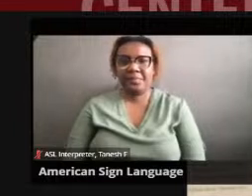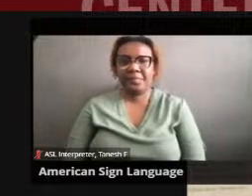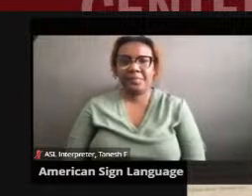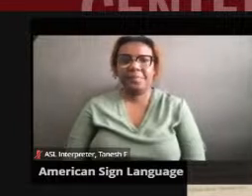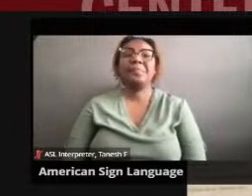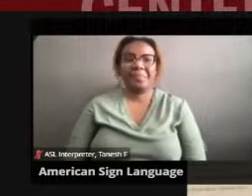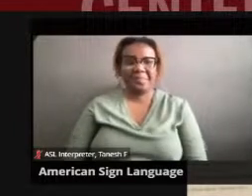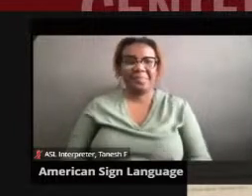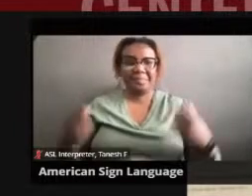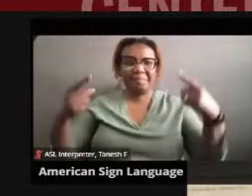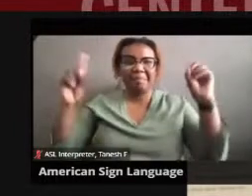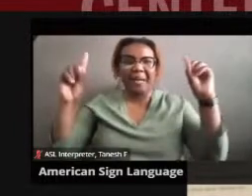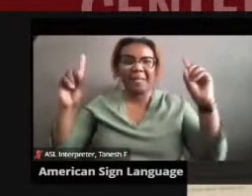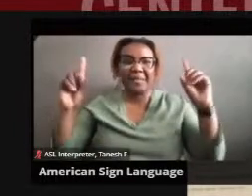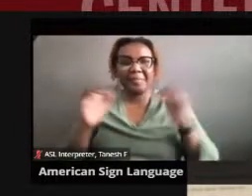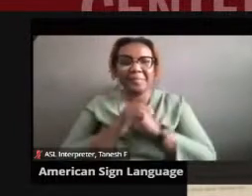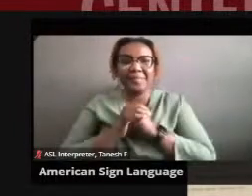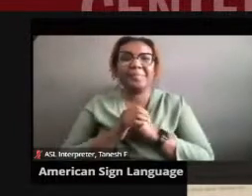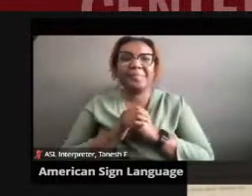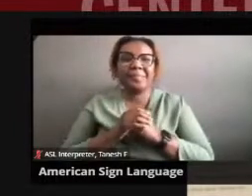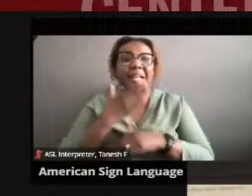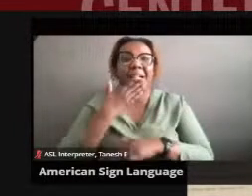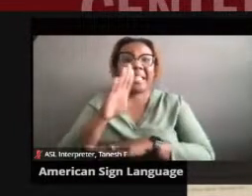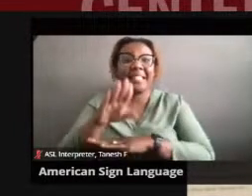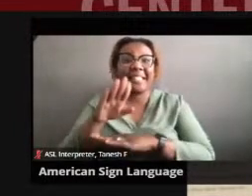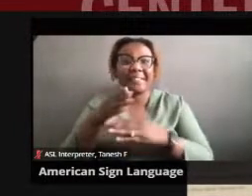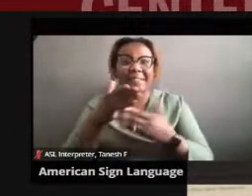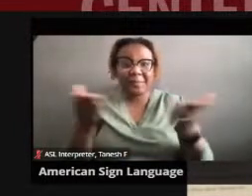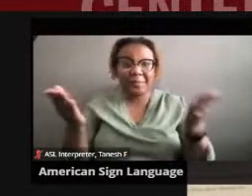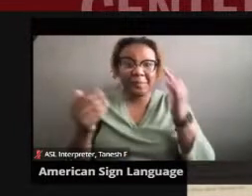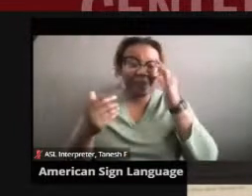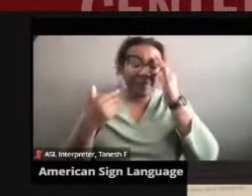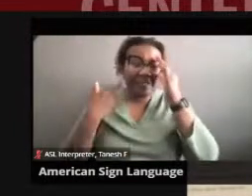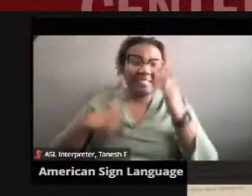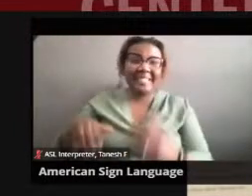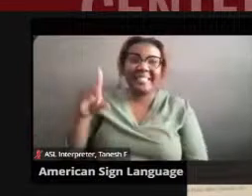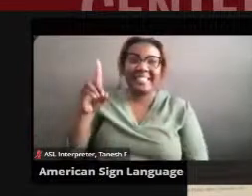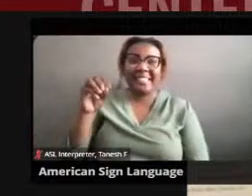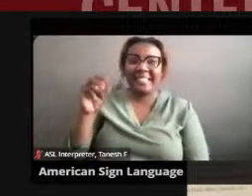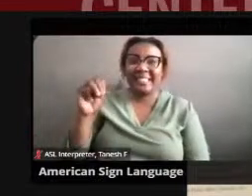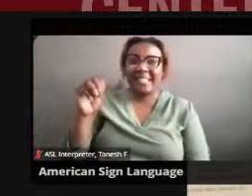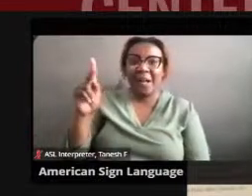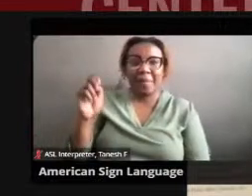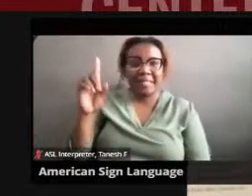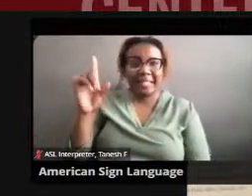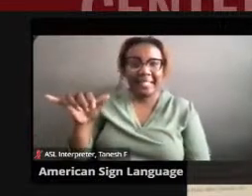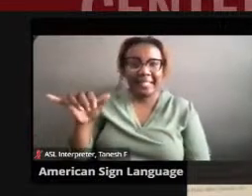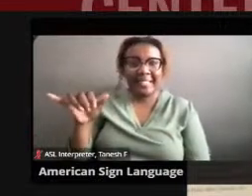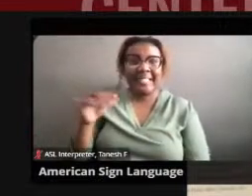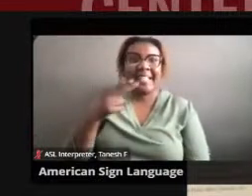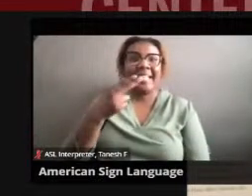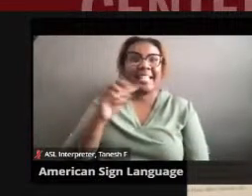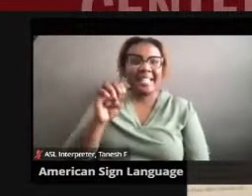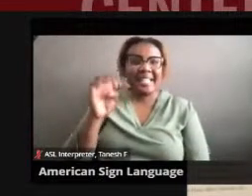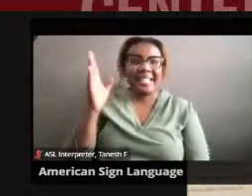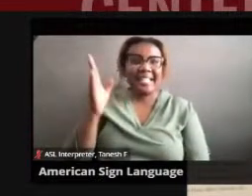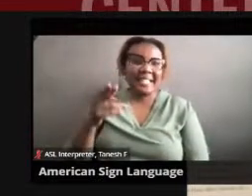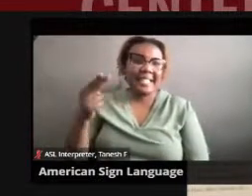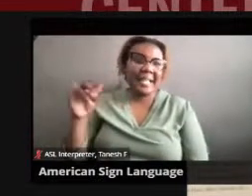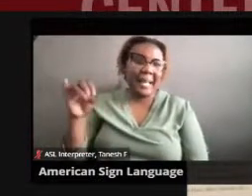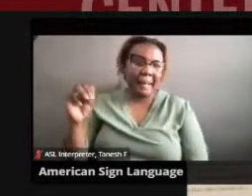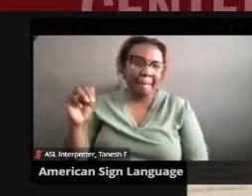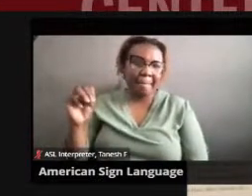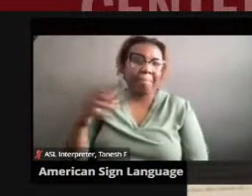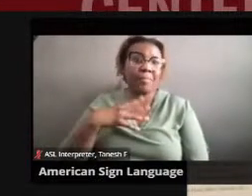Okay, there we are. Good evening, everyone. My name is Dom Kelly. I use he, him pronouns. I am a